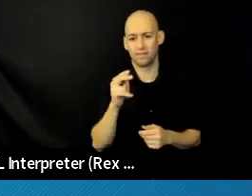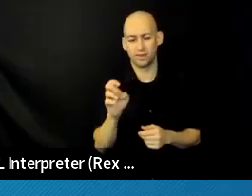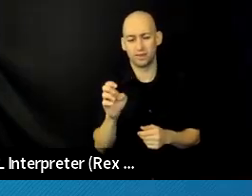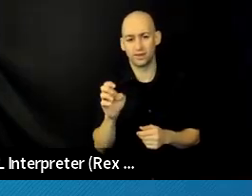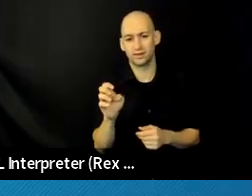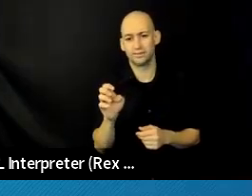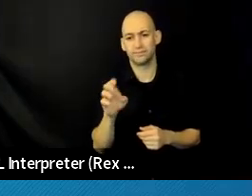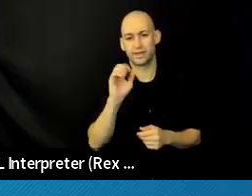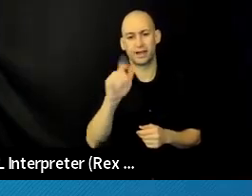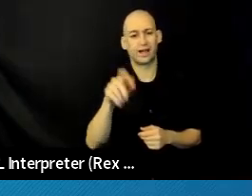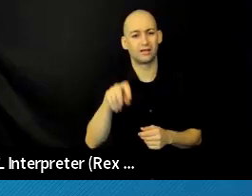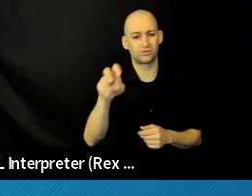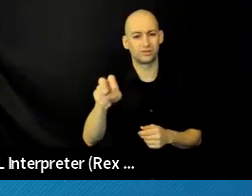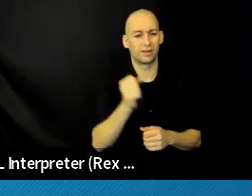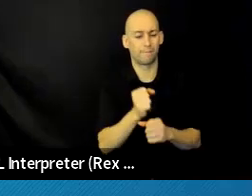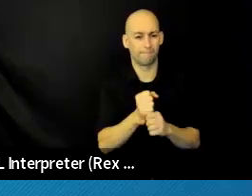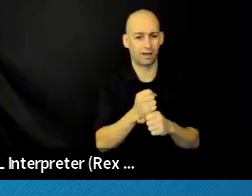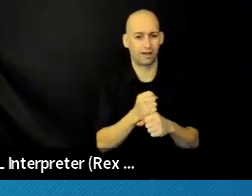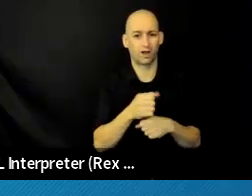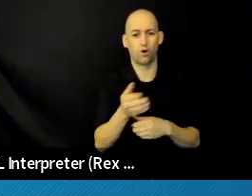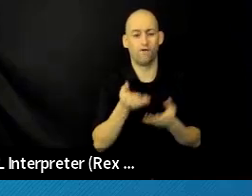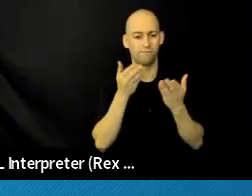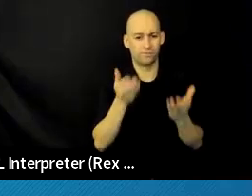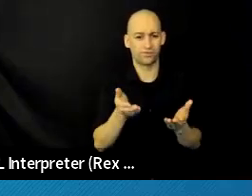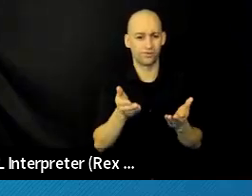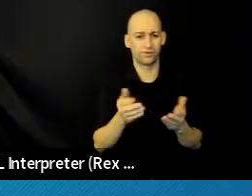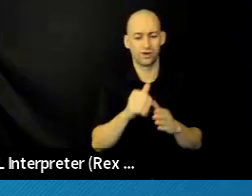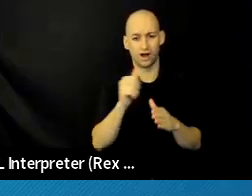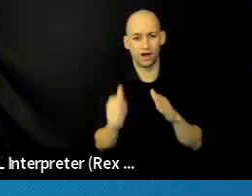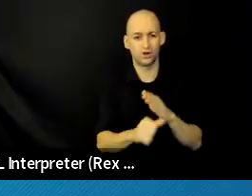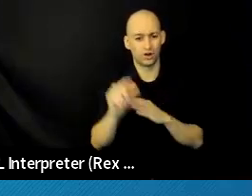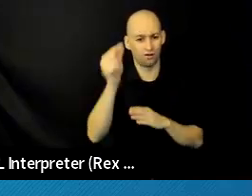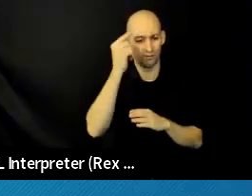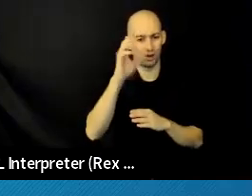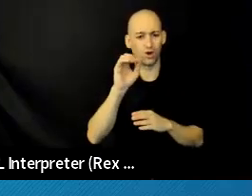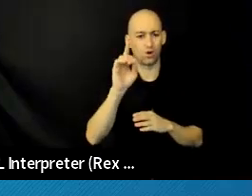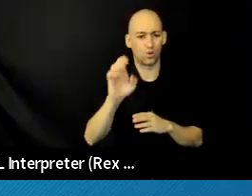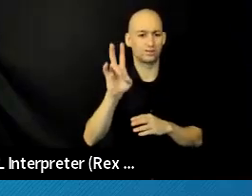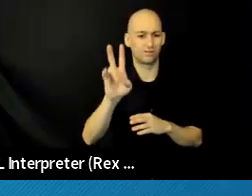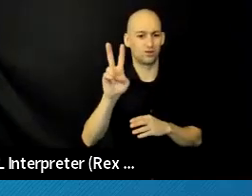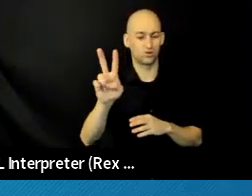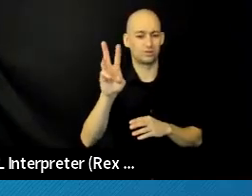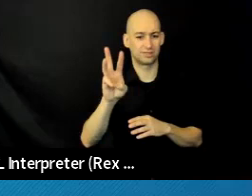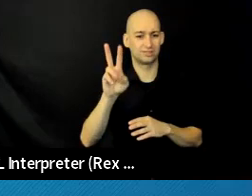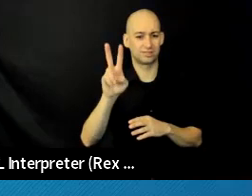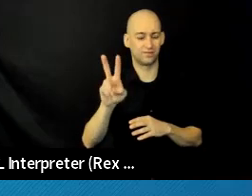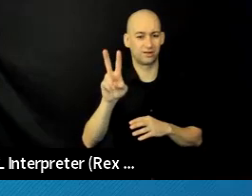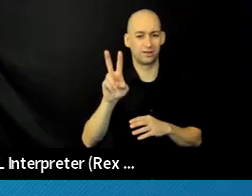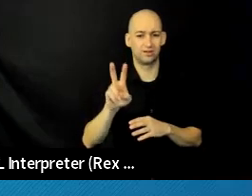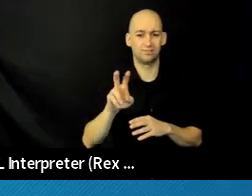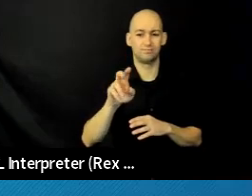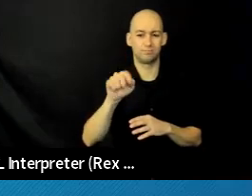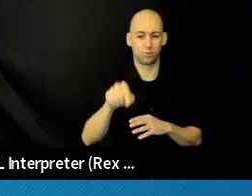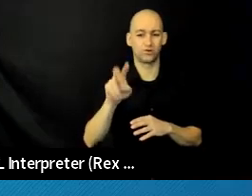that Caltrans has made an offer under Government Code 7267.2.